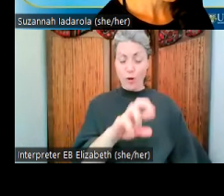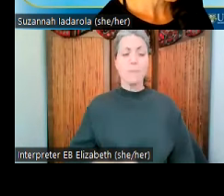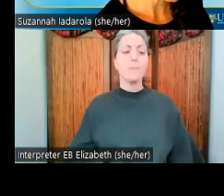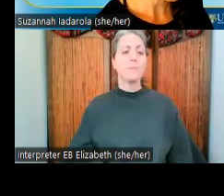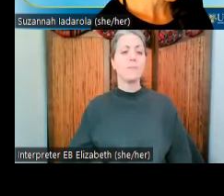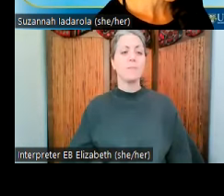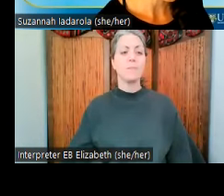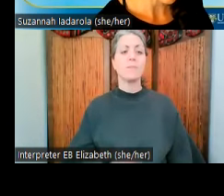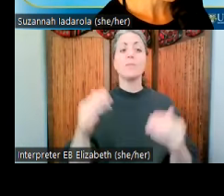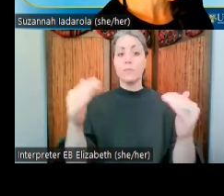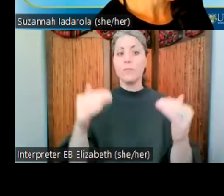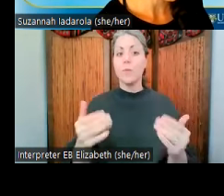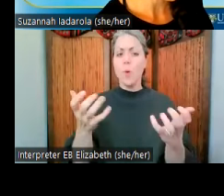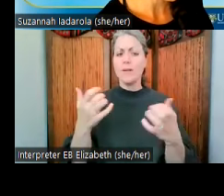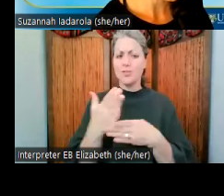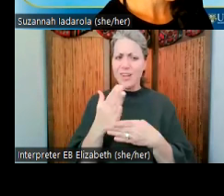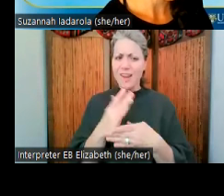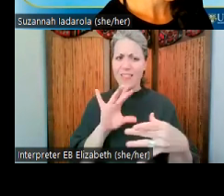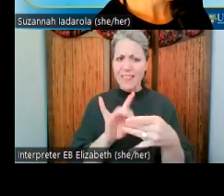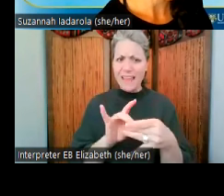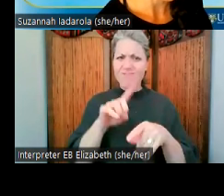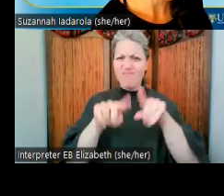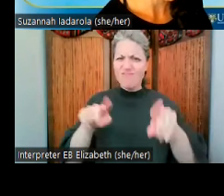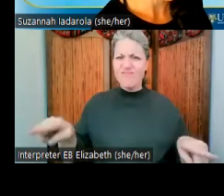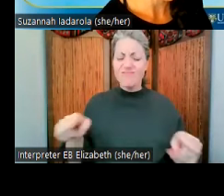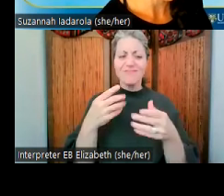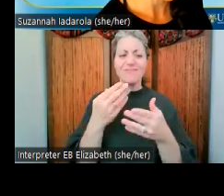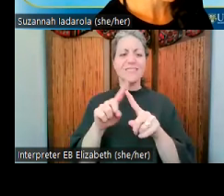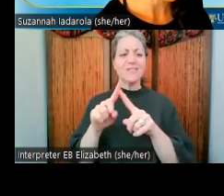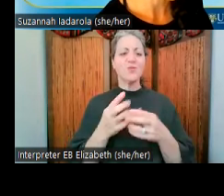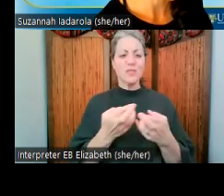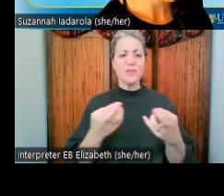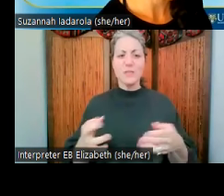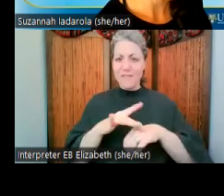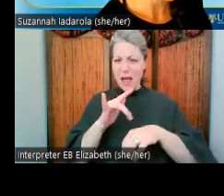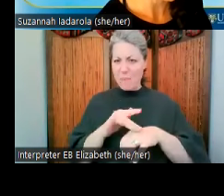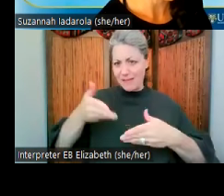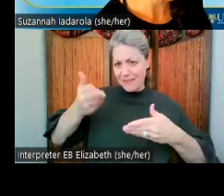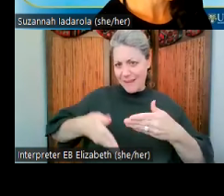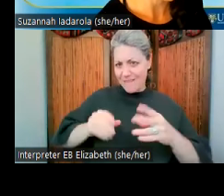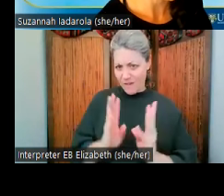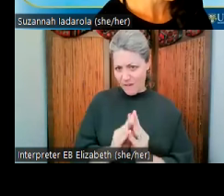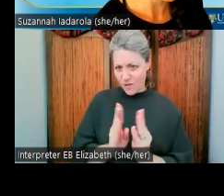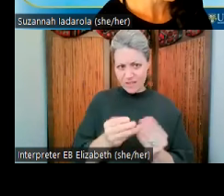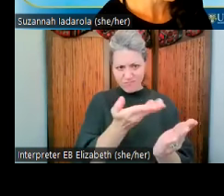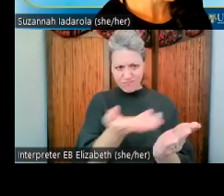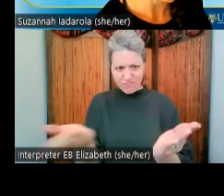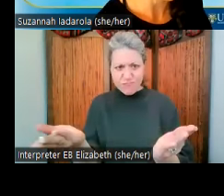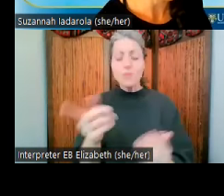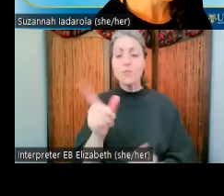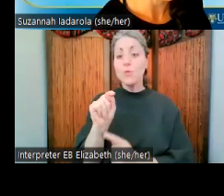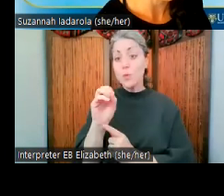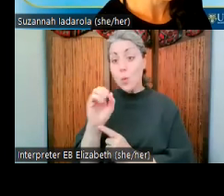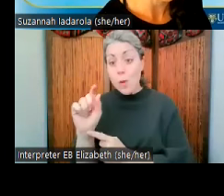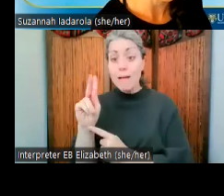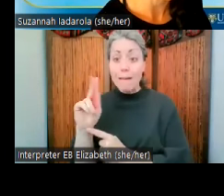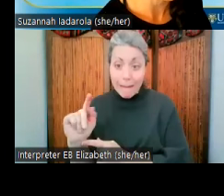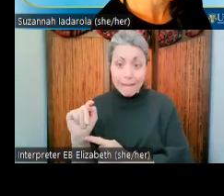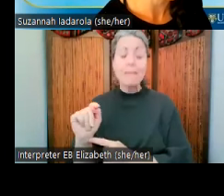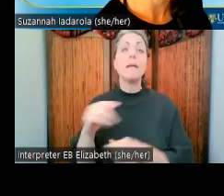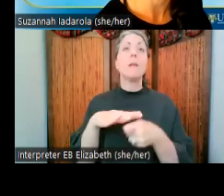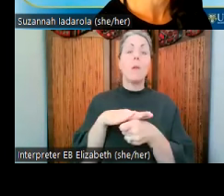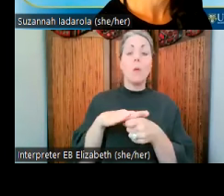the link to a variety of resources that will be available to you at the end of the conference, including toolkits and local